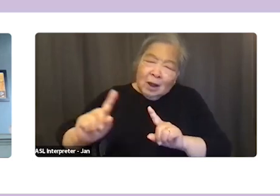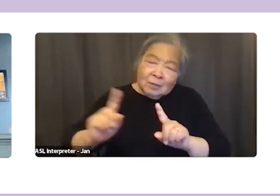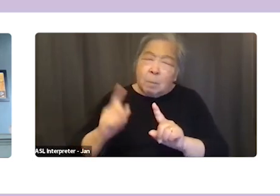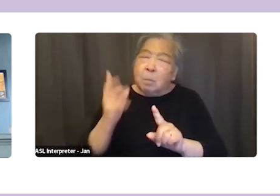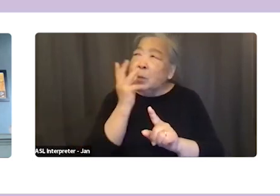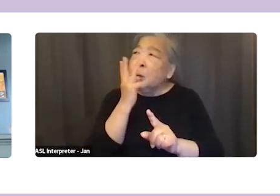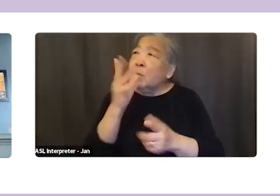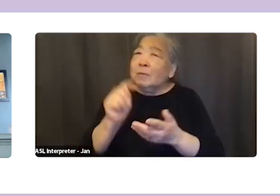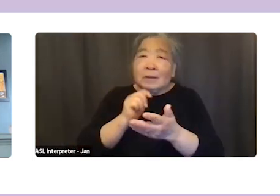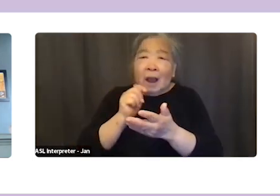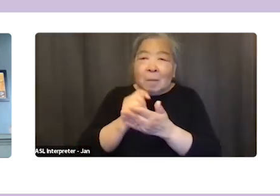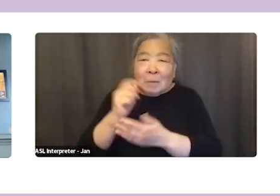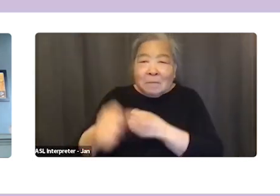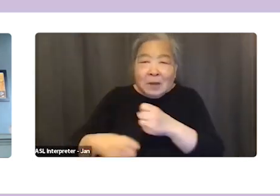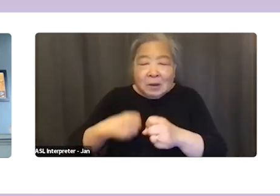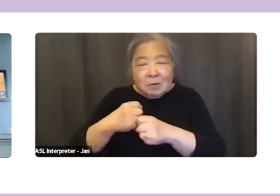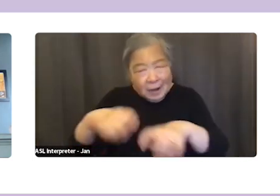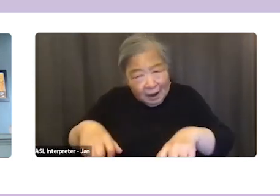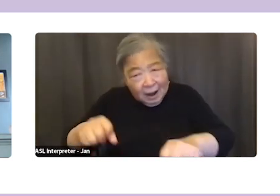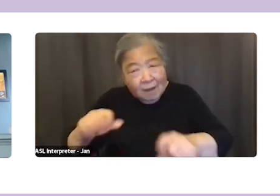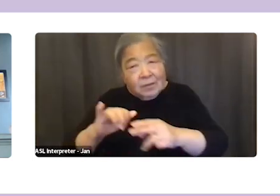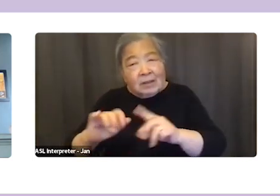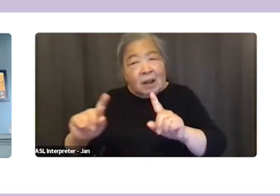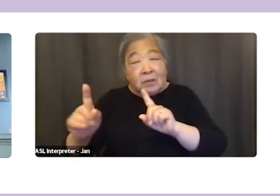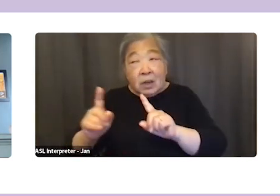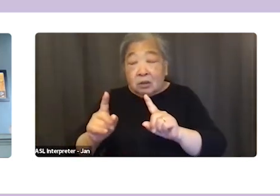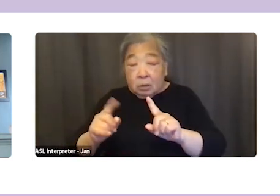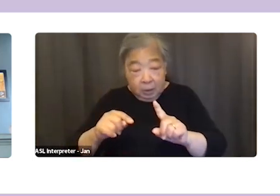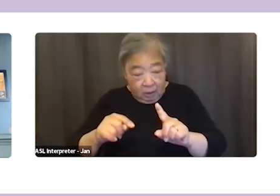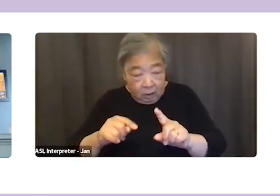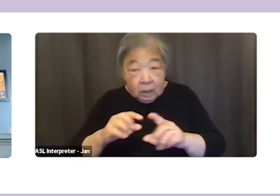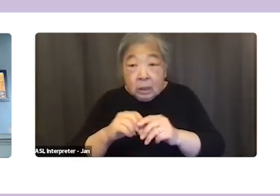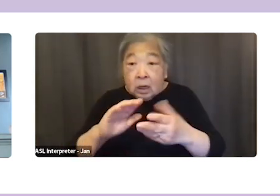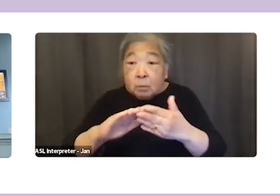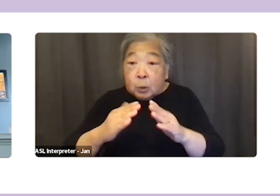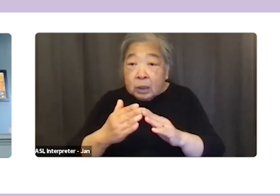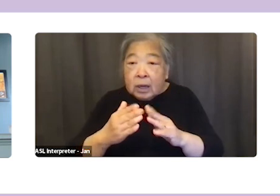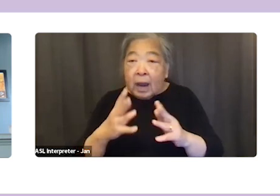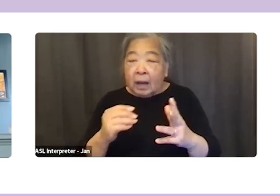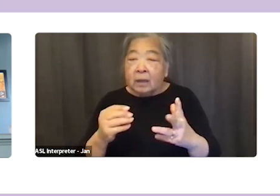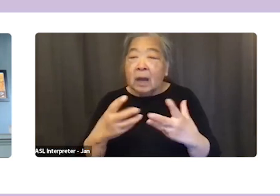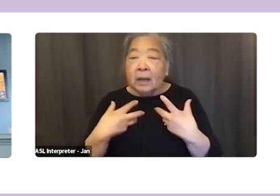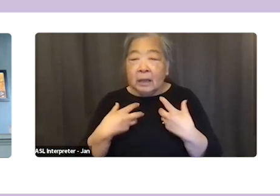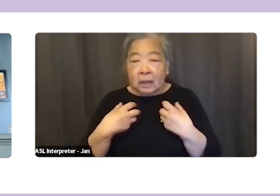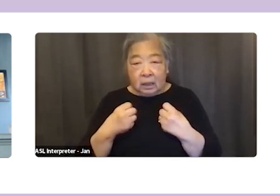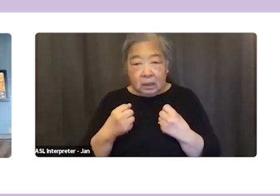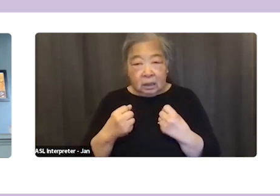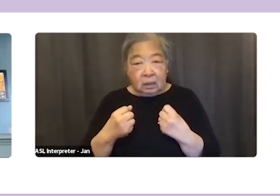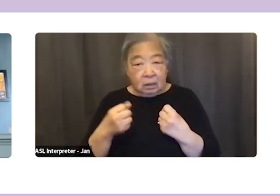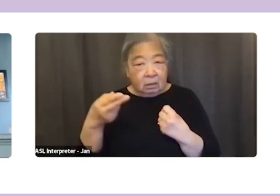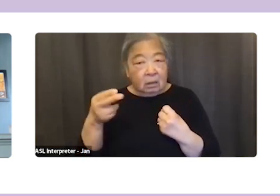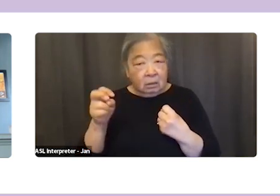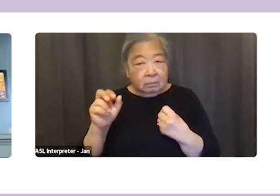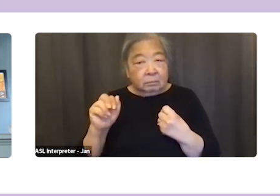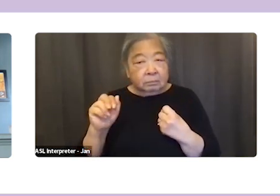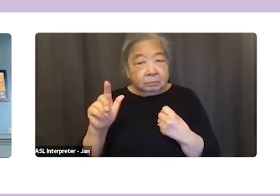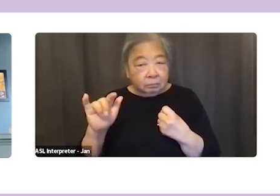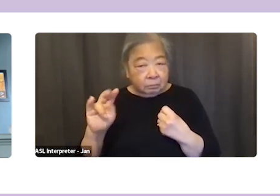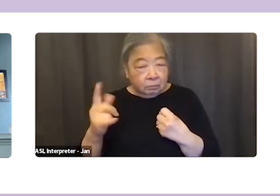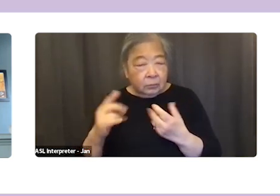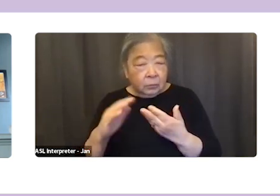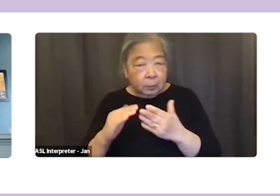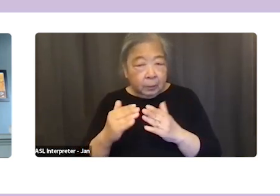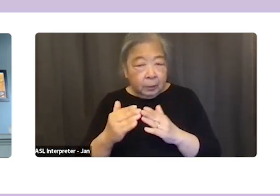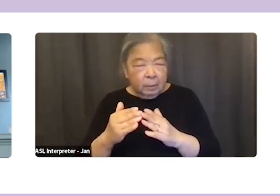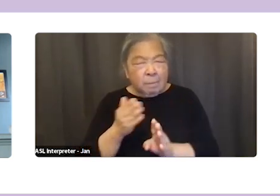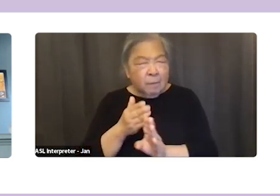have this conversation and be in community and be in a healing community. So before we get started, I would love for